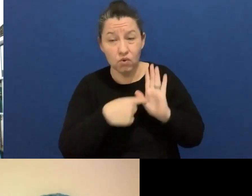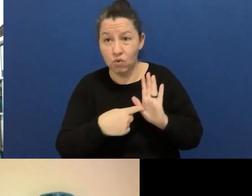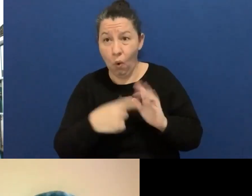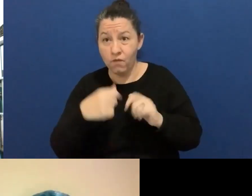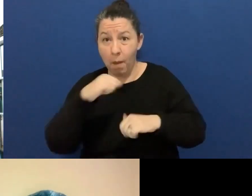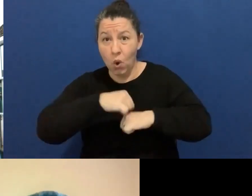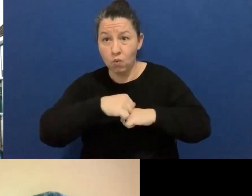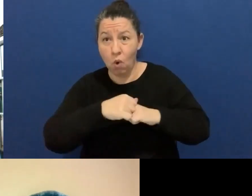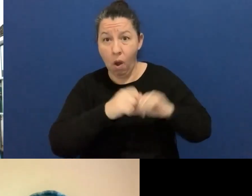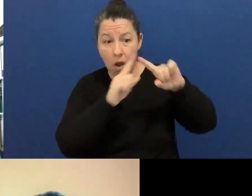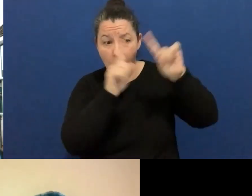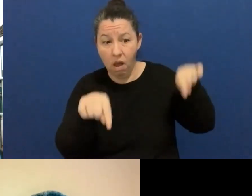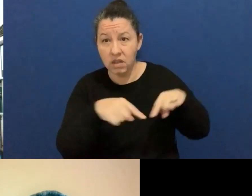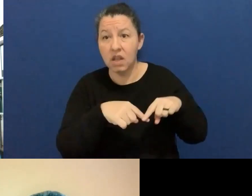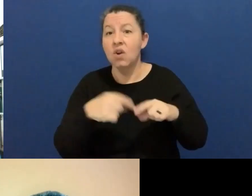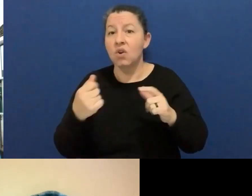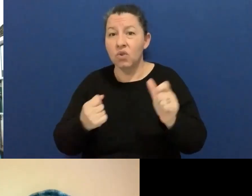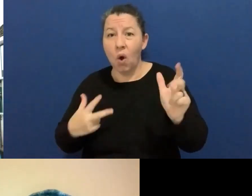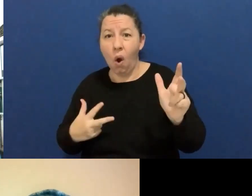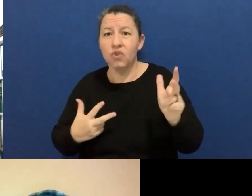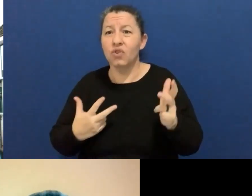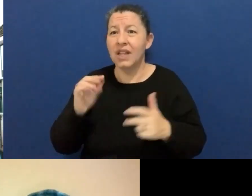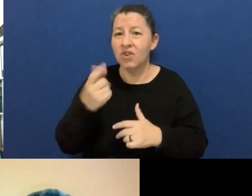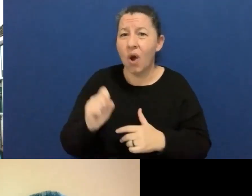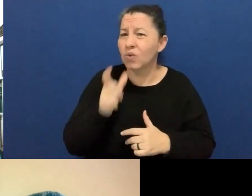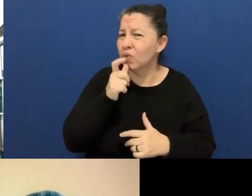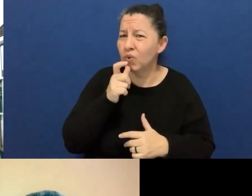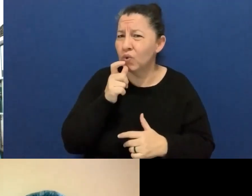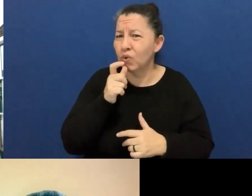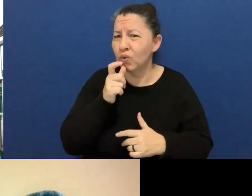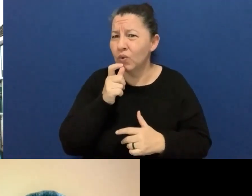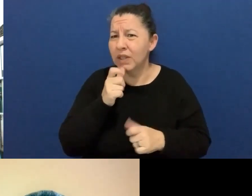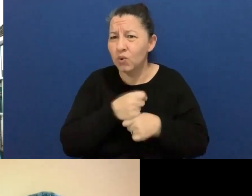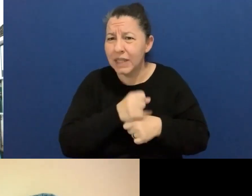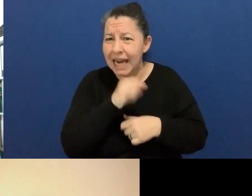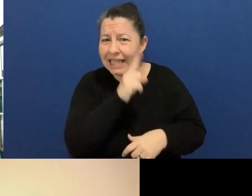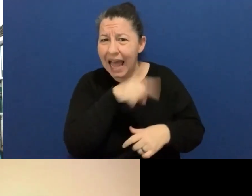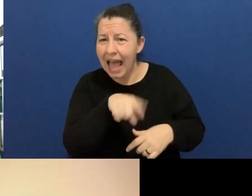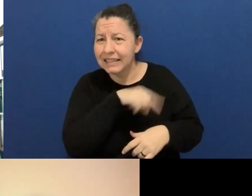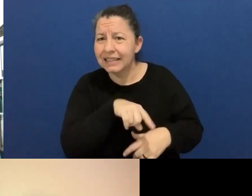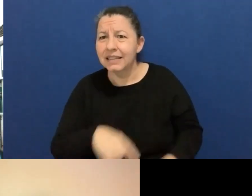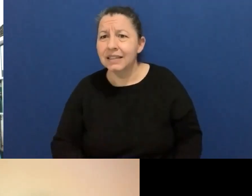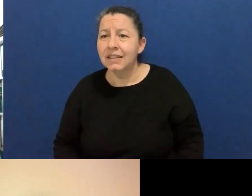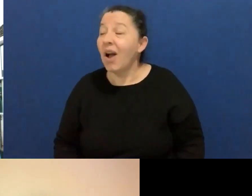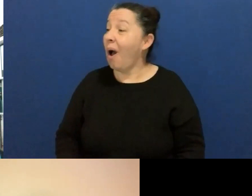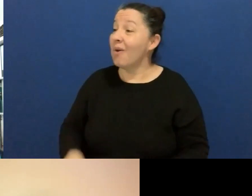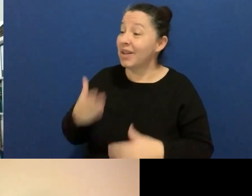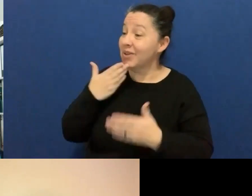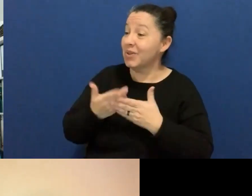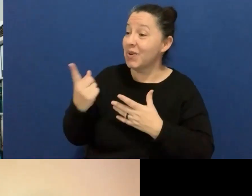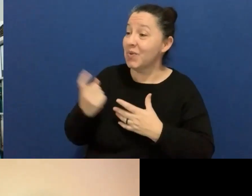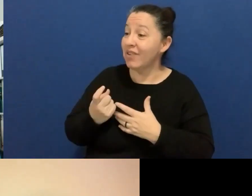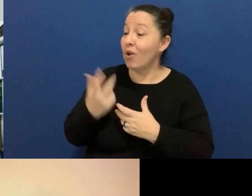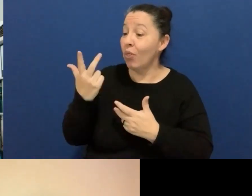the archers and the dogs, who is producing the graffiti? Great question. There are three types